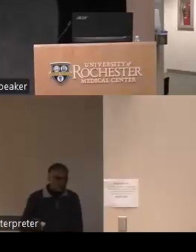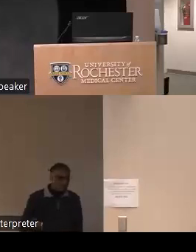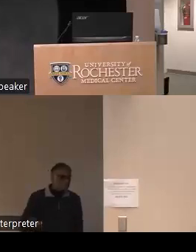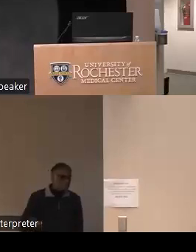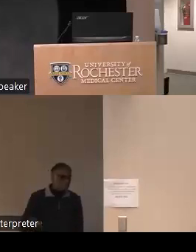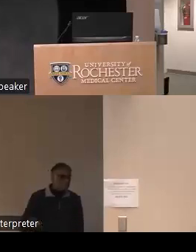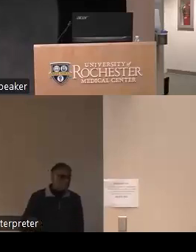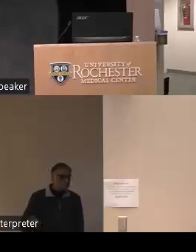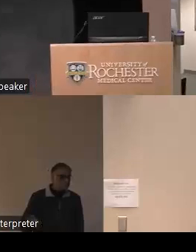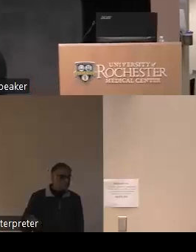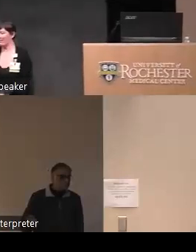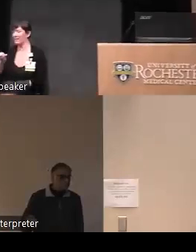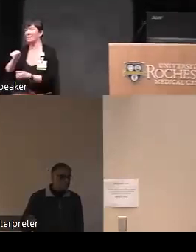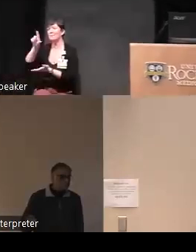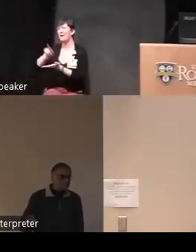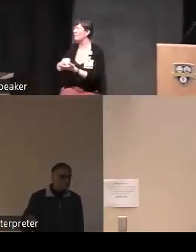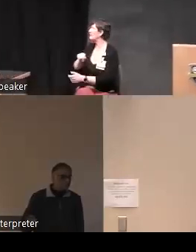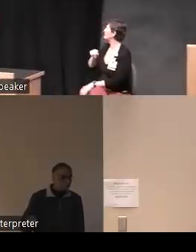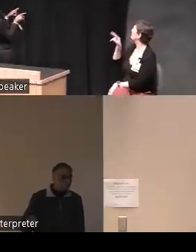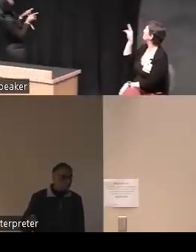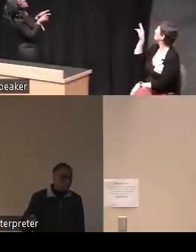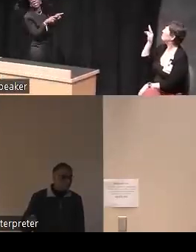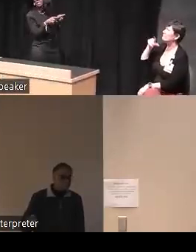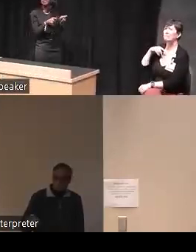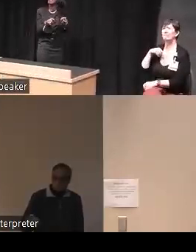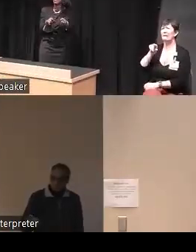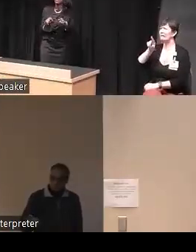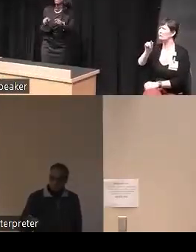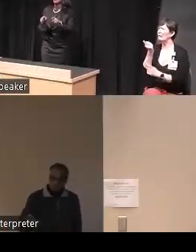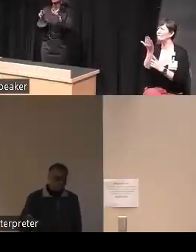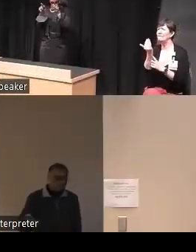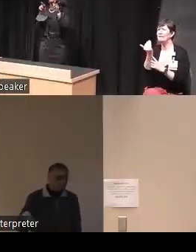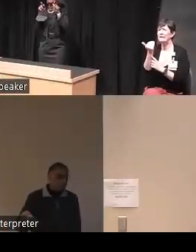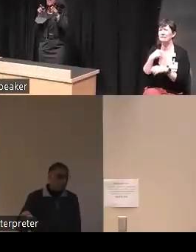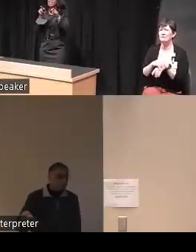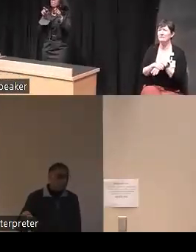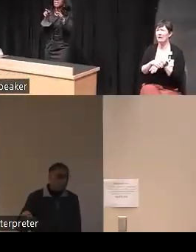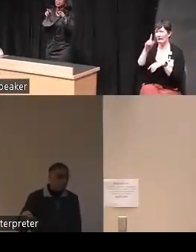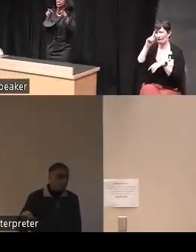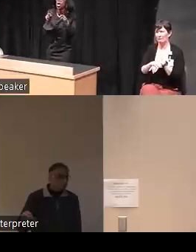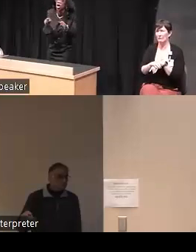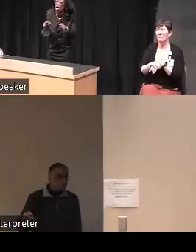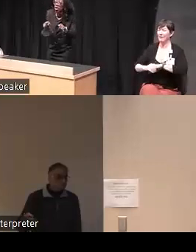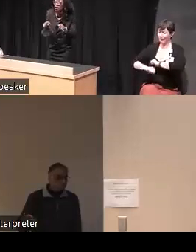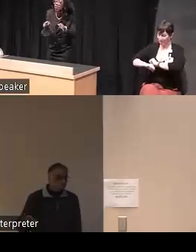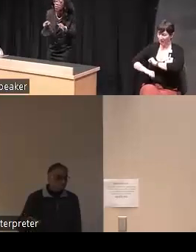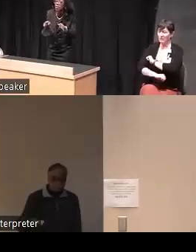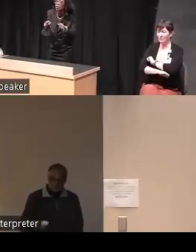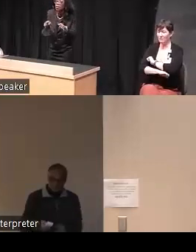was published in 2000, I'm going to say 15, right? the fundamental